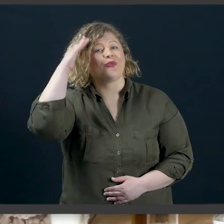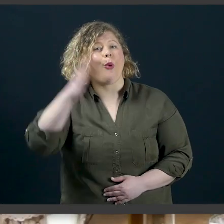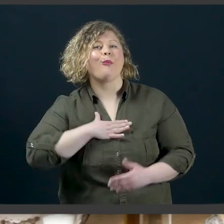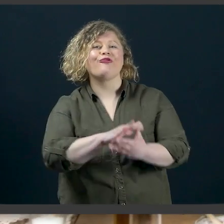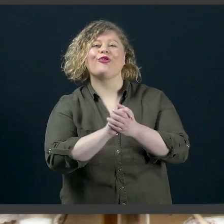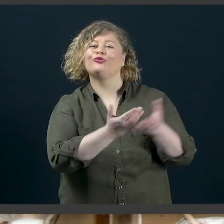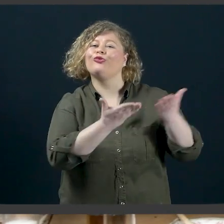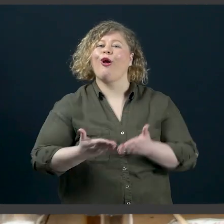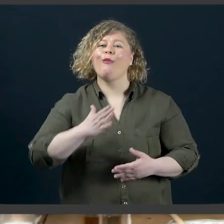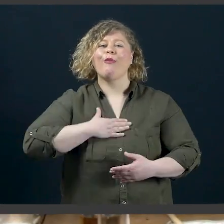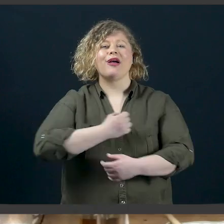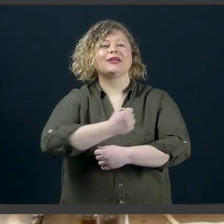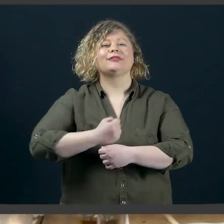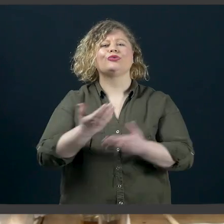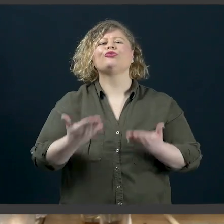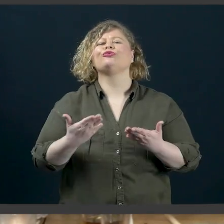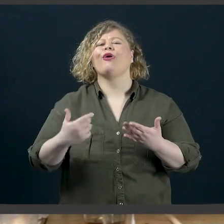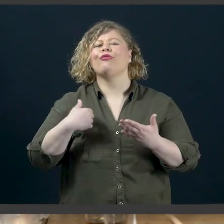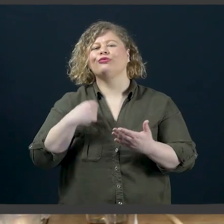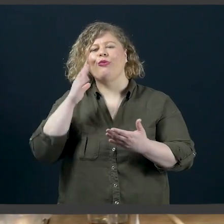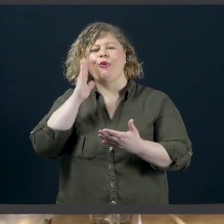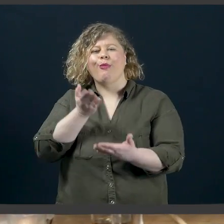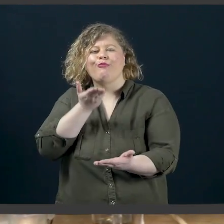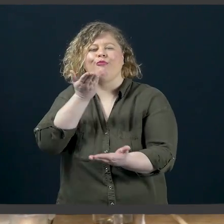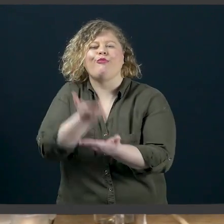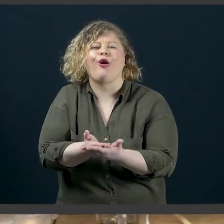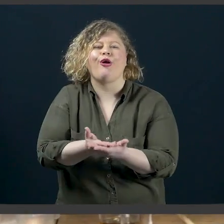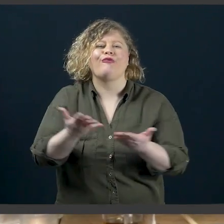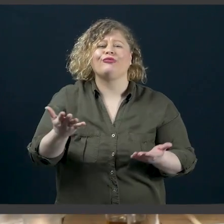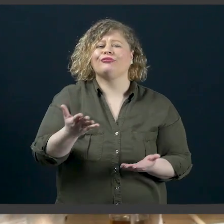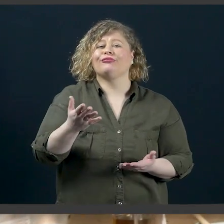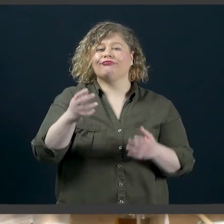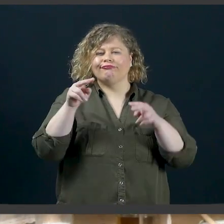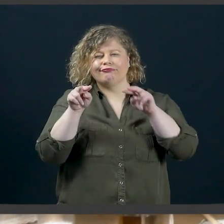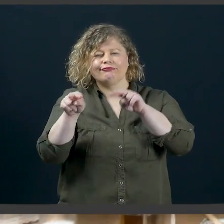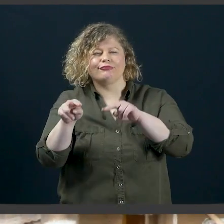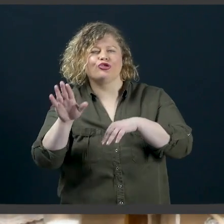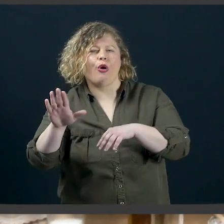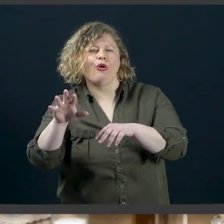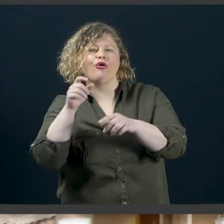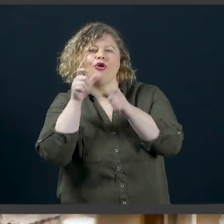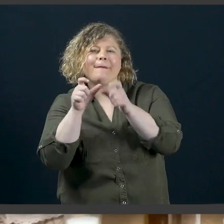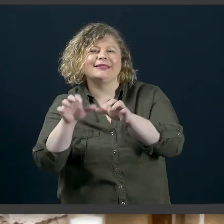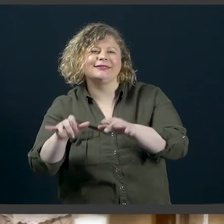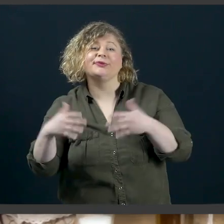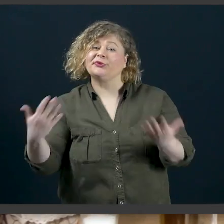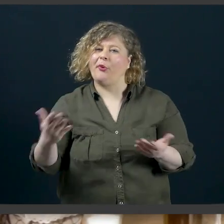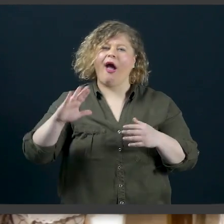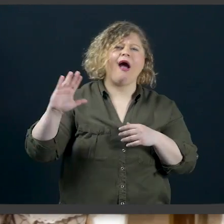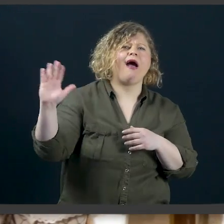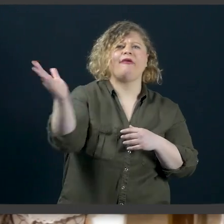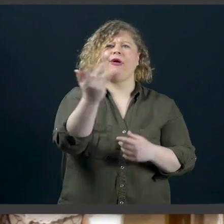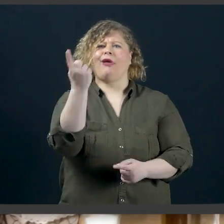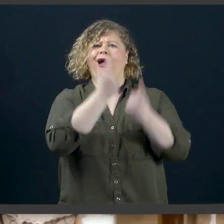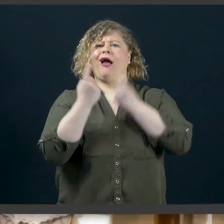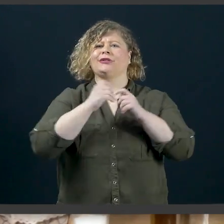Hello my friends, welcome to my kitchen. Today I will prove to you that I really pay attention to your comments. So,